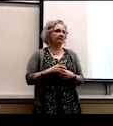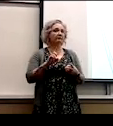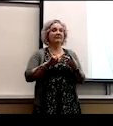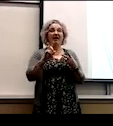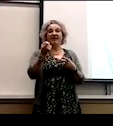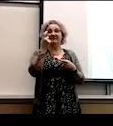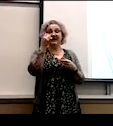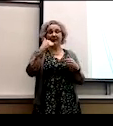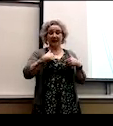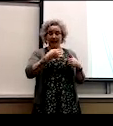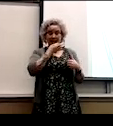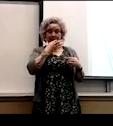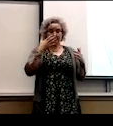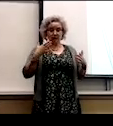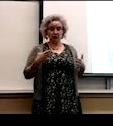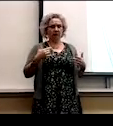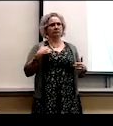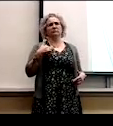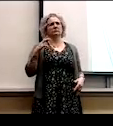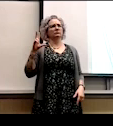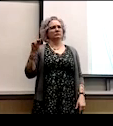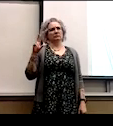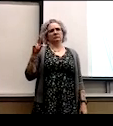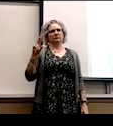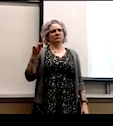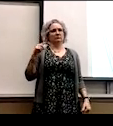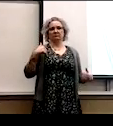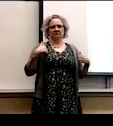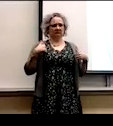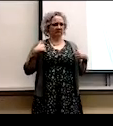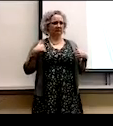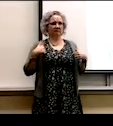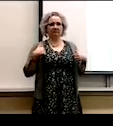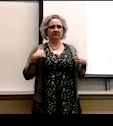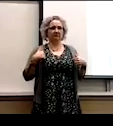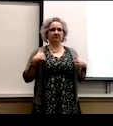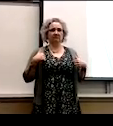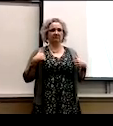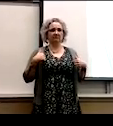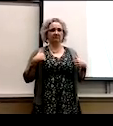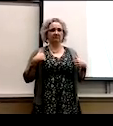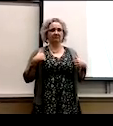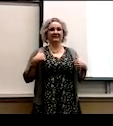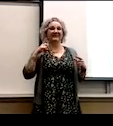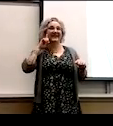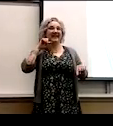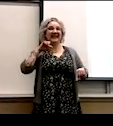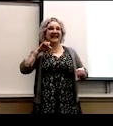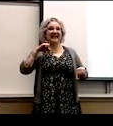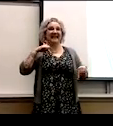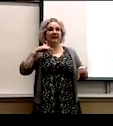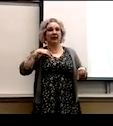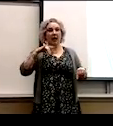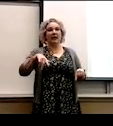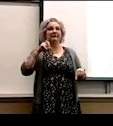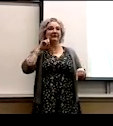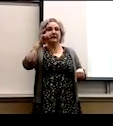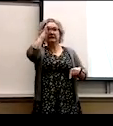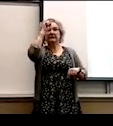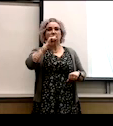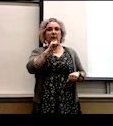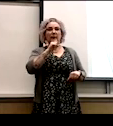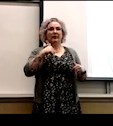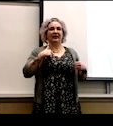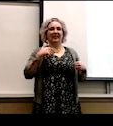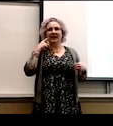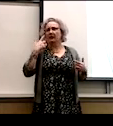imposter syndrome. I'm not a psychiatrist. I'm not a geneticist. I'm just